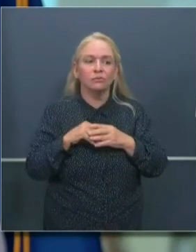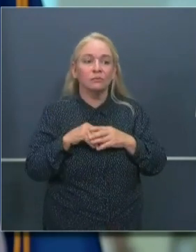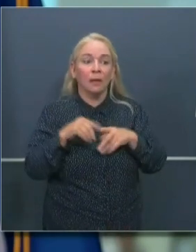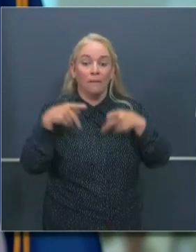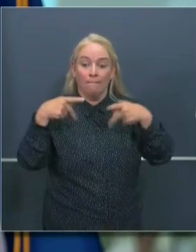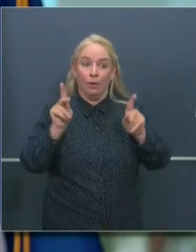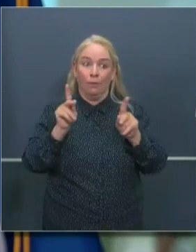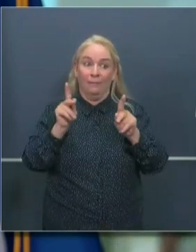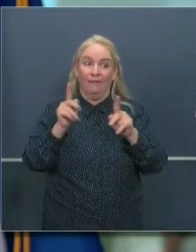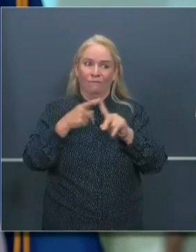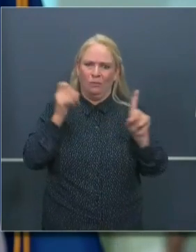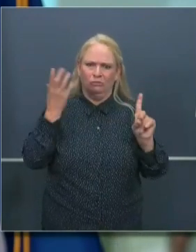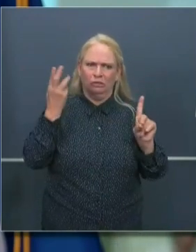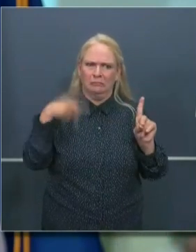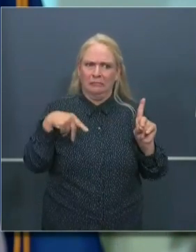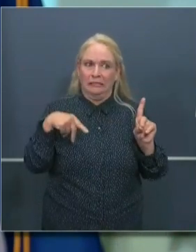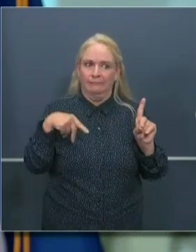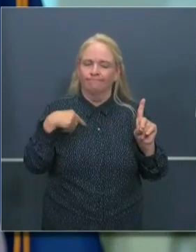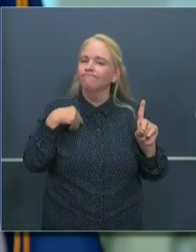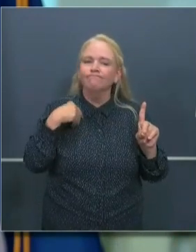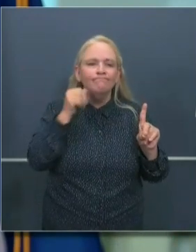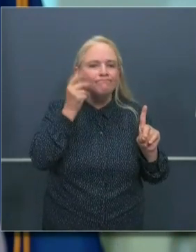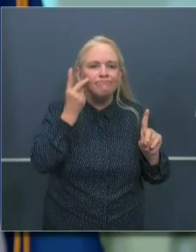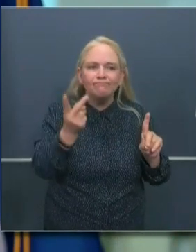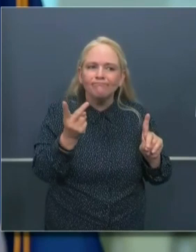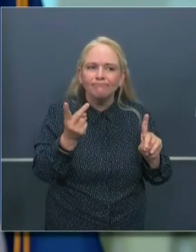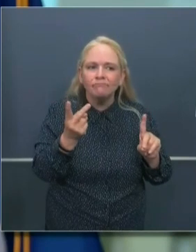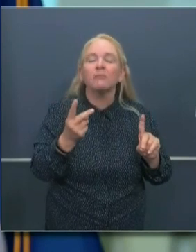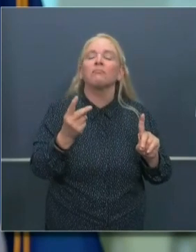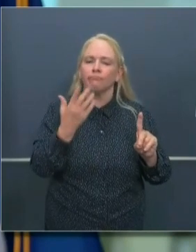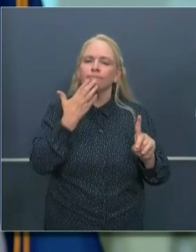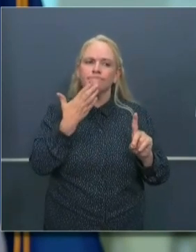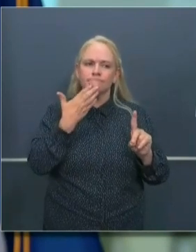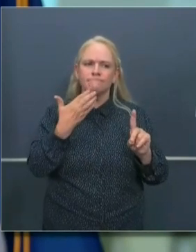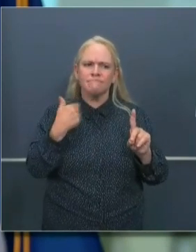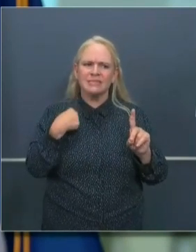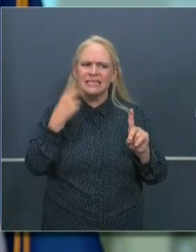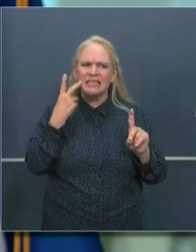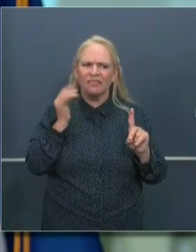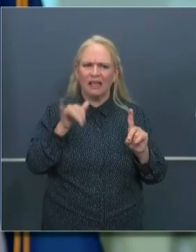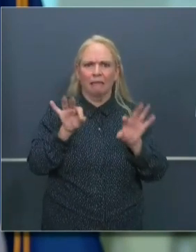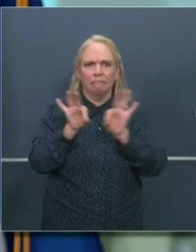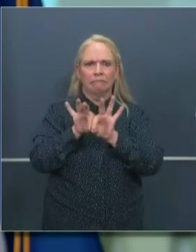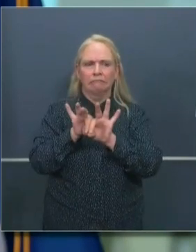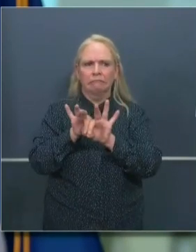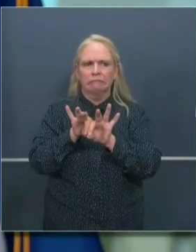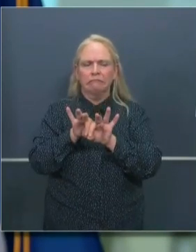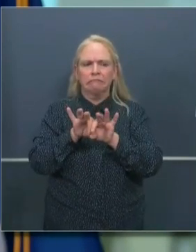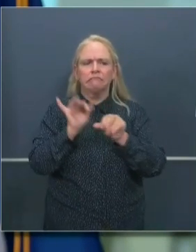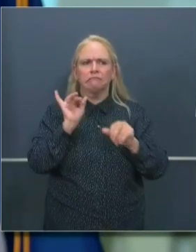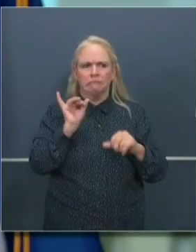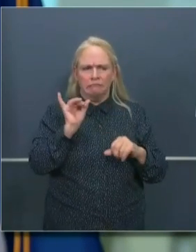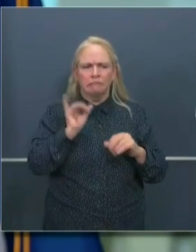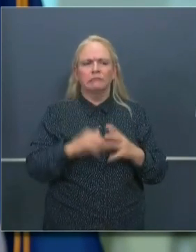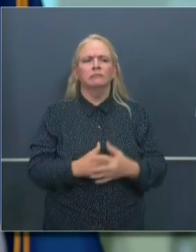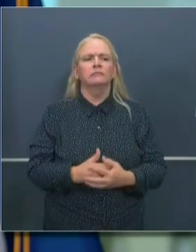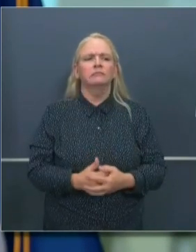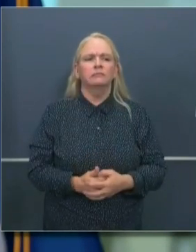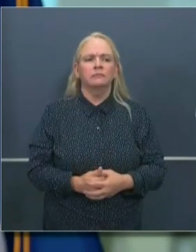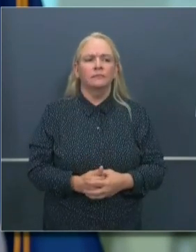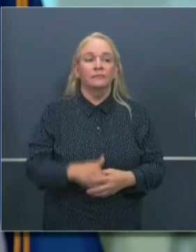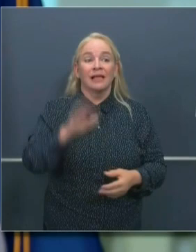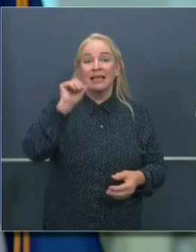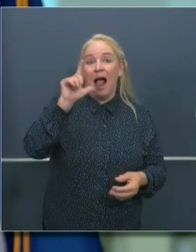of the state agency. That said, I do have something perhaps more valuable, and that's Mark Gilladucci, the head of the Office of